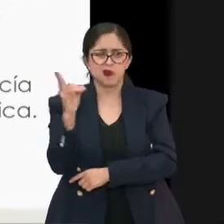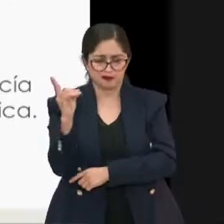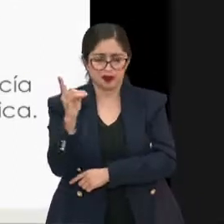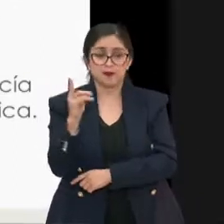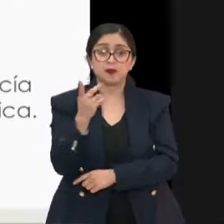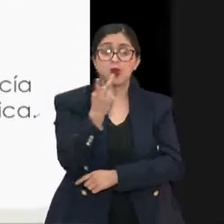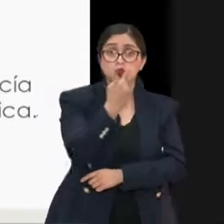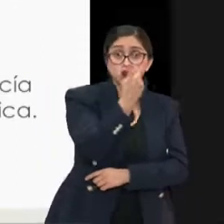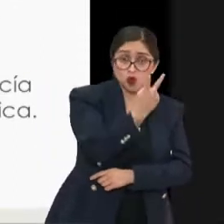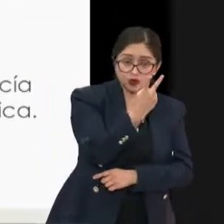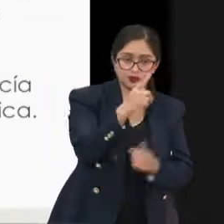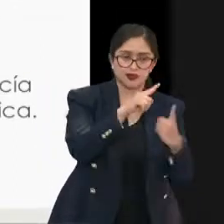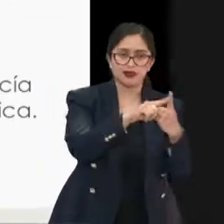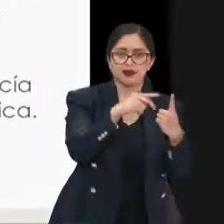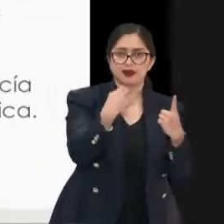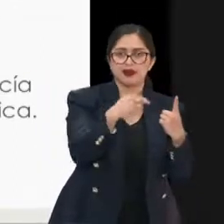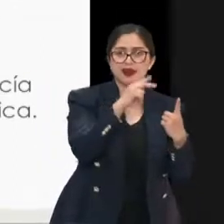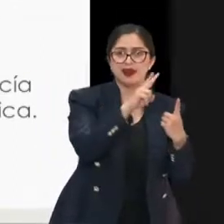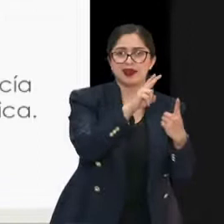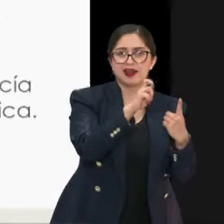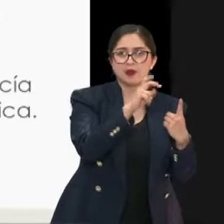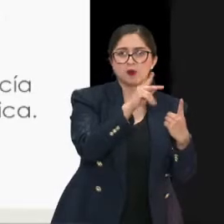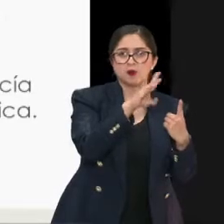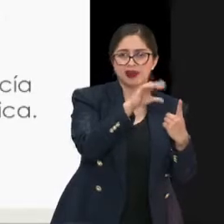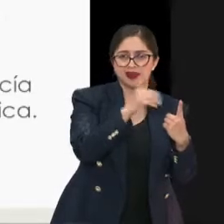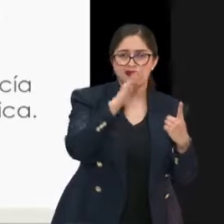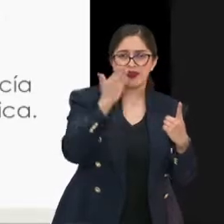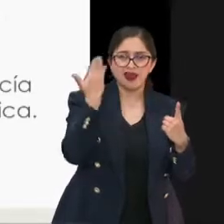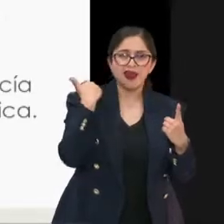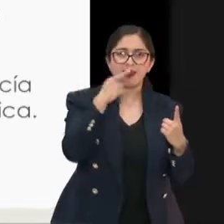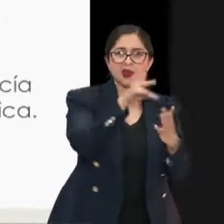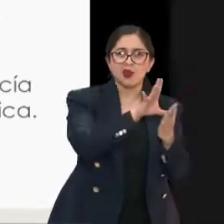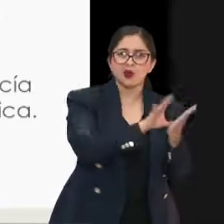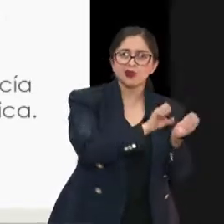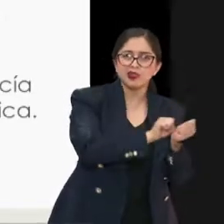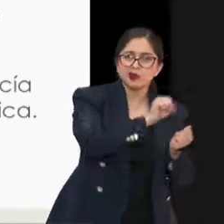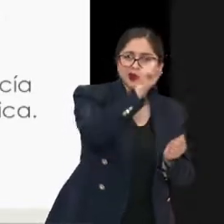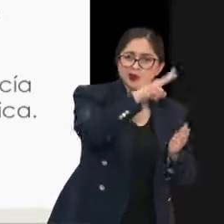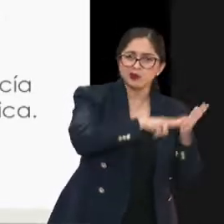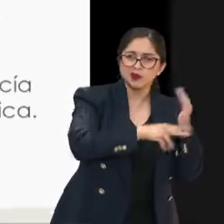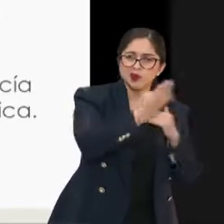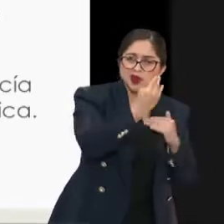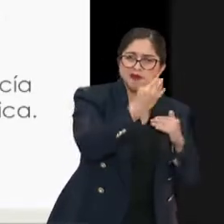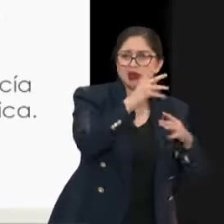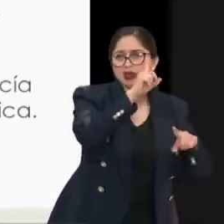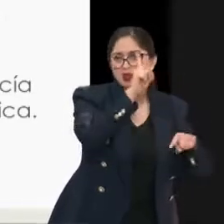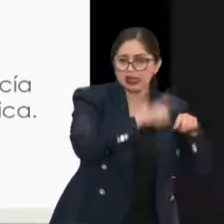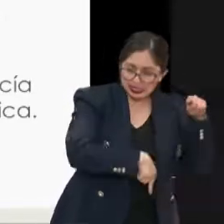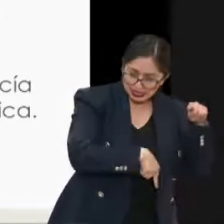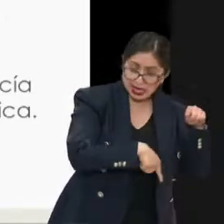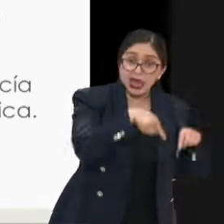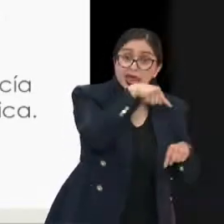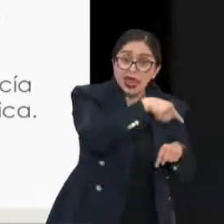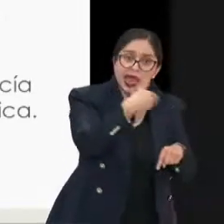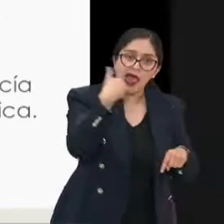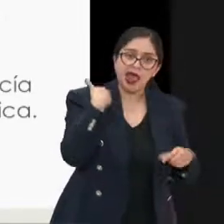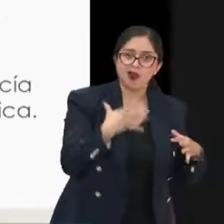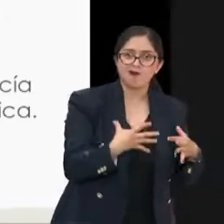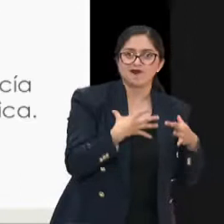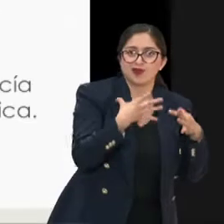should organize the state or the country. And we have two different alternatives: the Republic that has disappeared